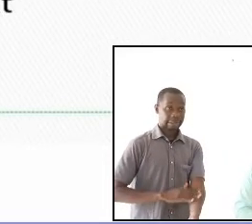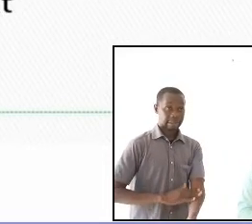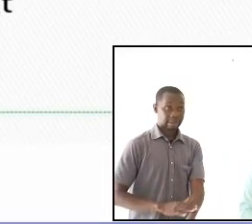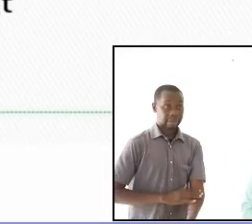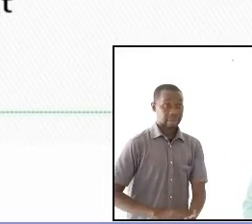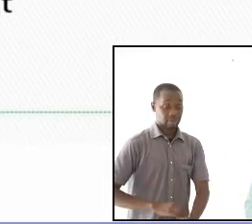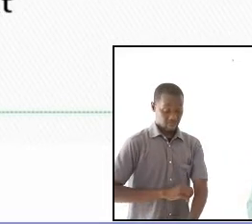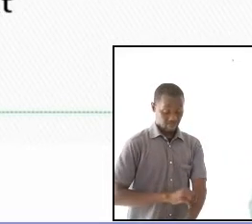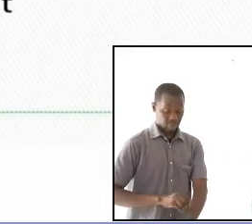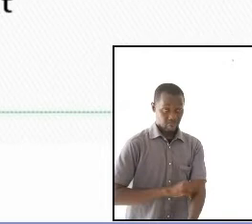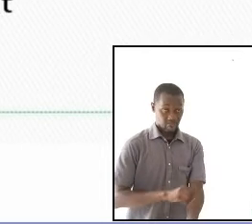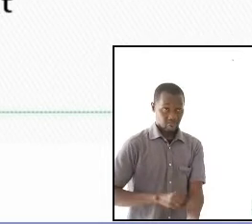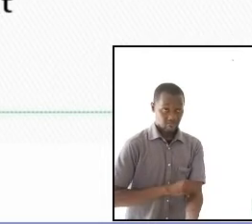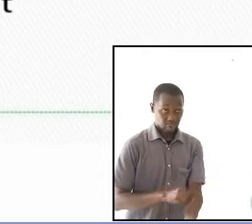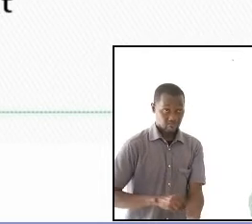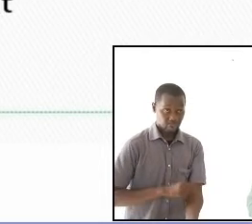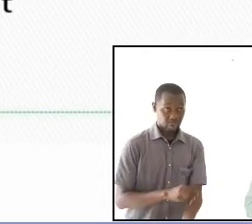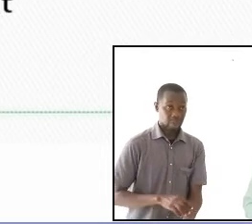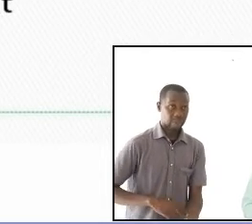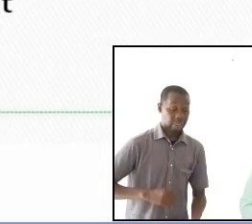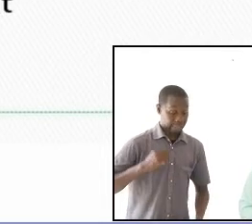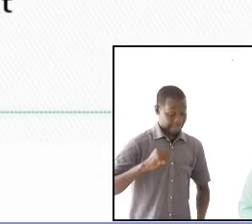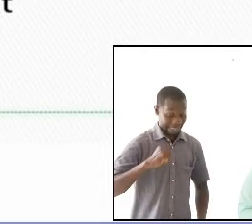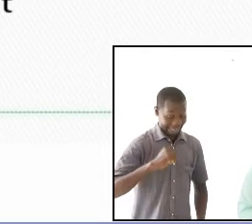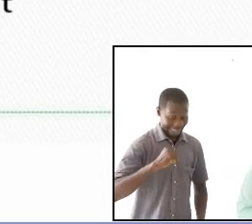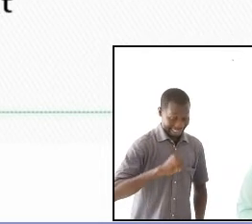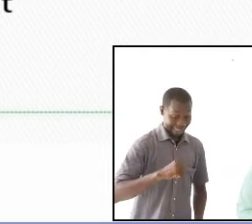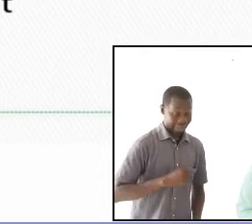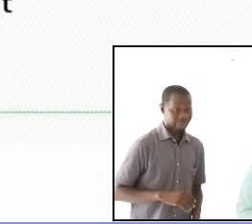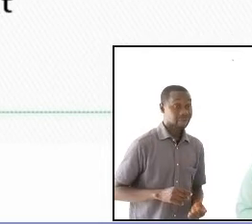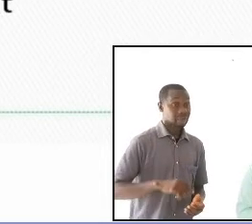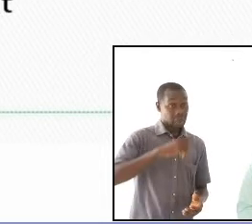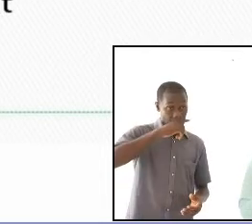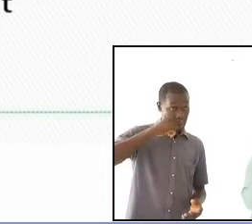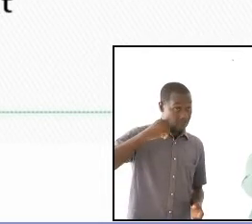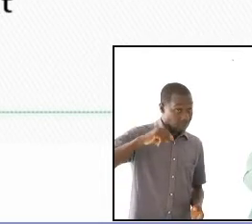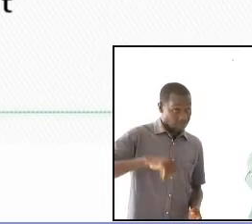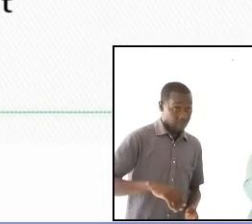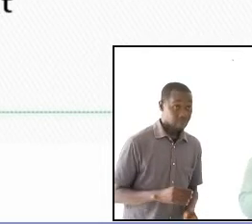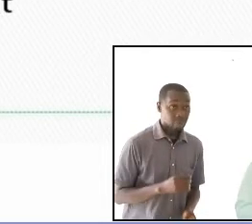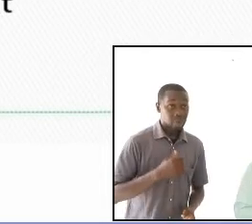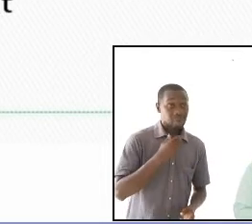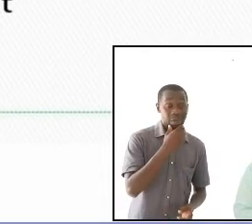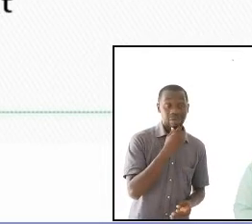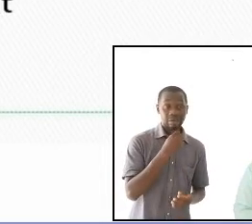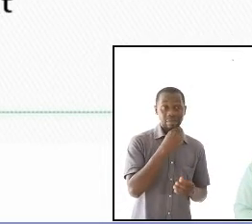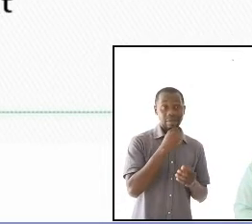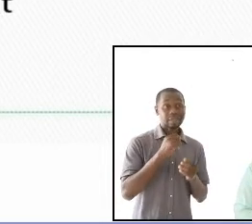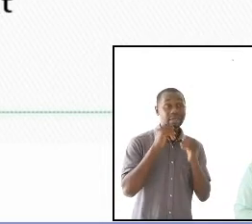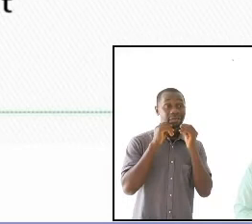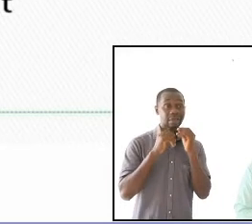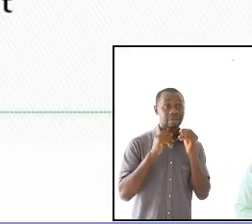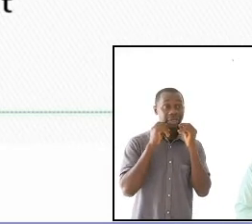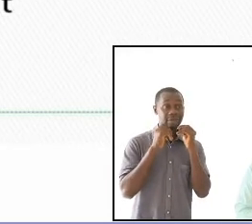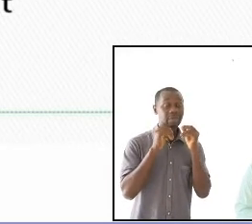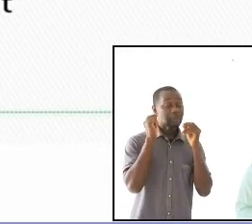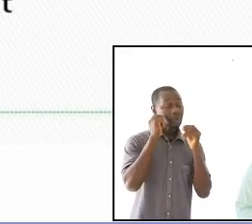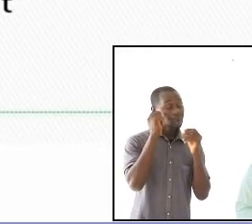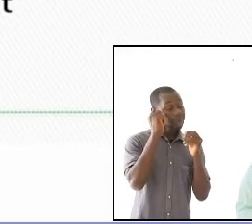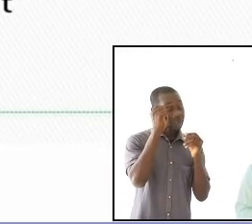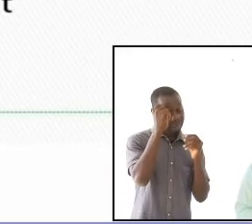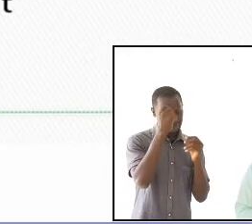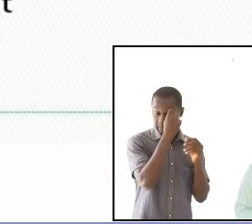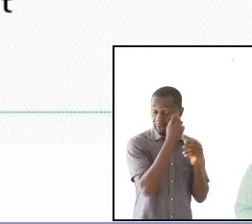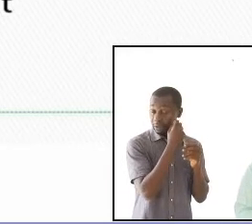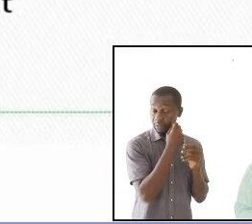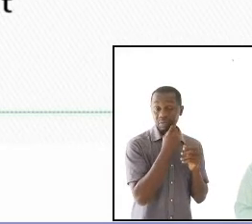bit rough, and of course they're active. They begin to produce some of these things like we call pimples.